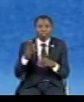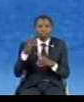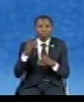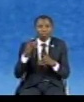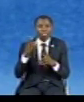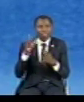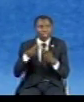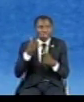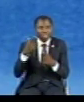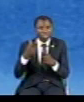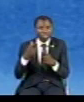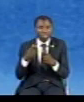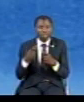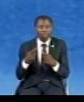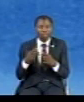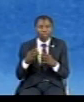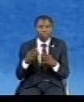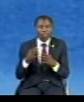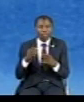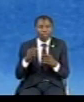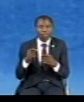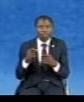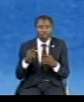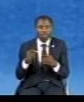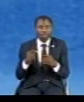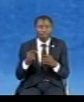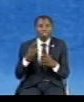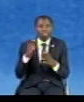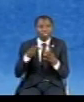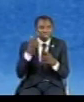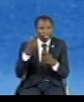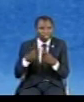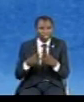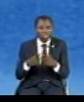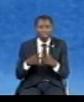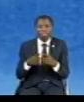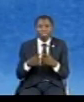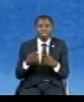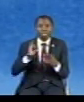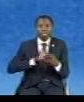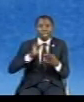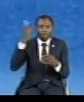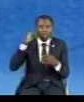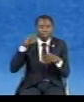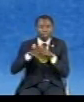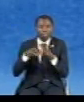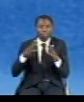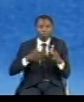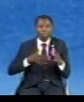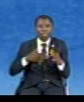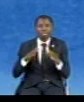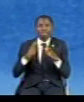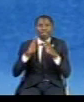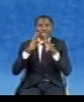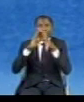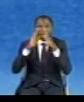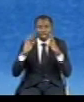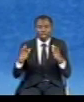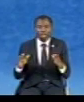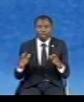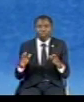okay. Yes, no, tell problem. Us what but God has done now. Something happened that I was in my house, the month one of the pastors was passing,